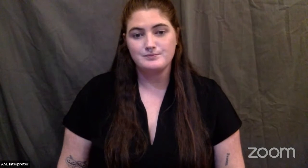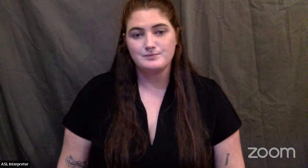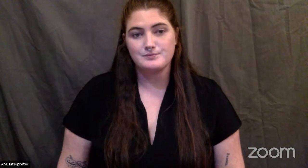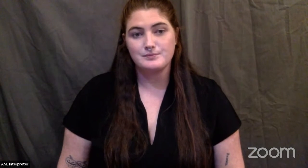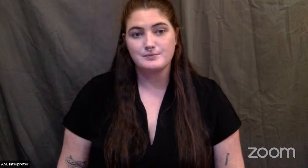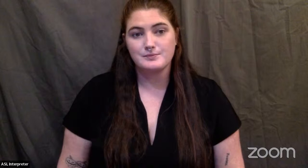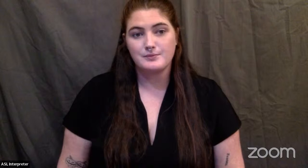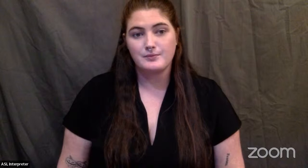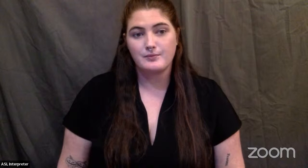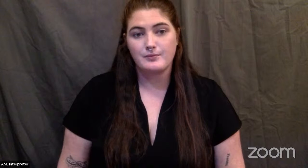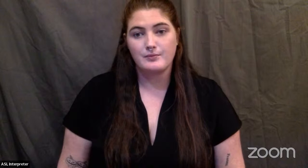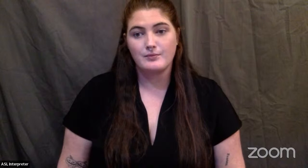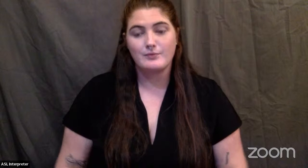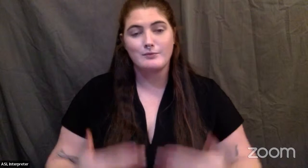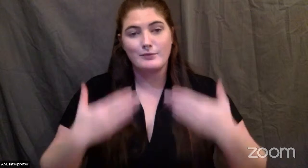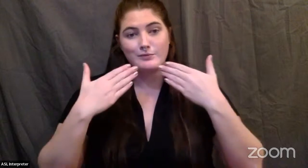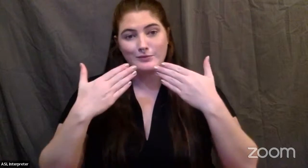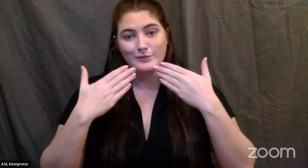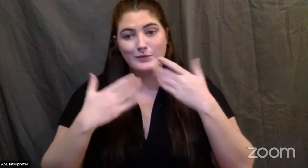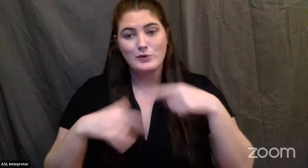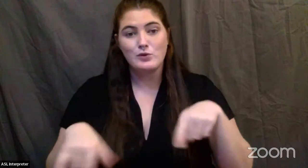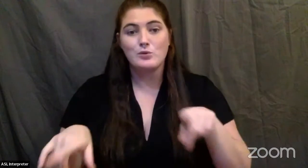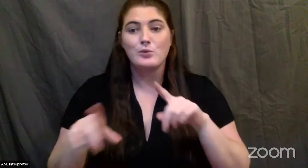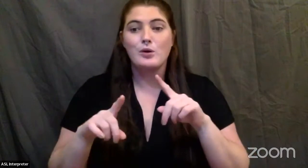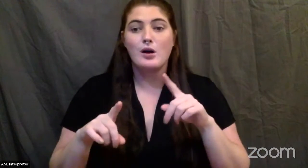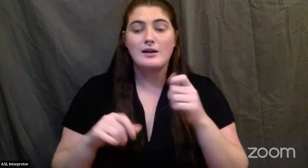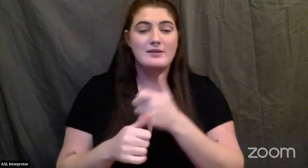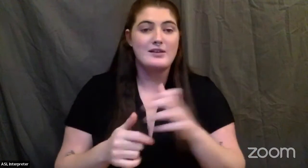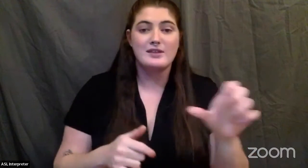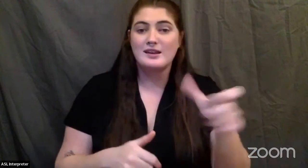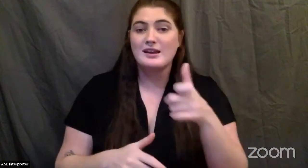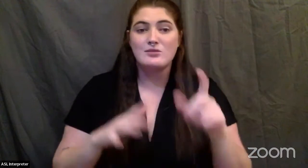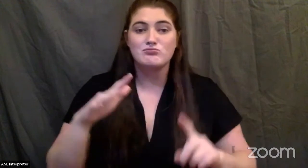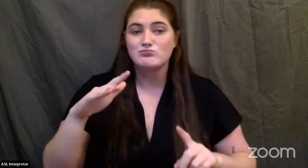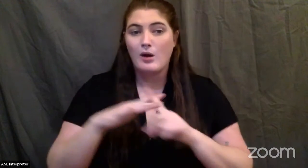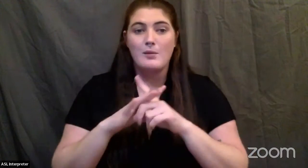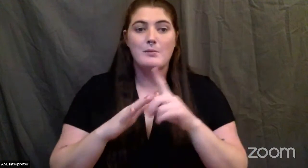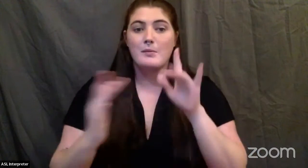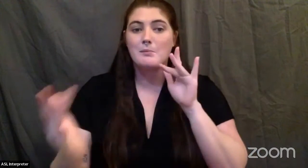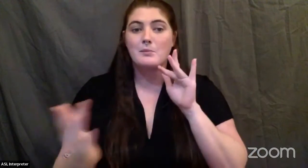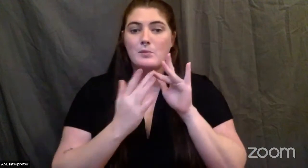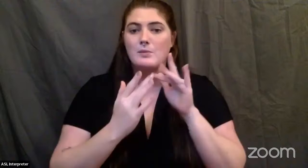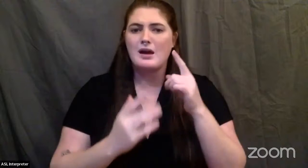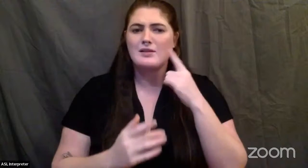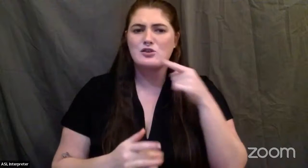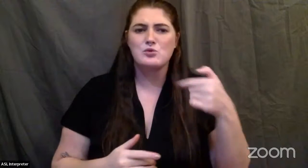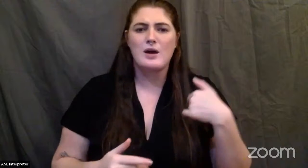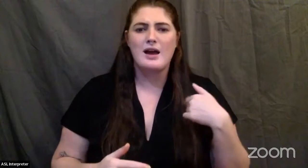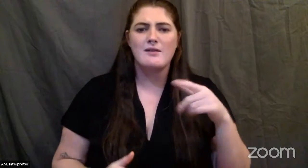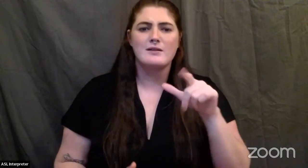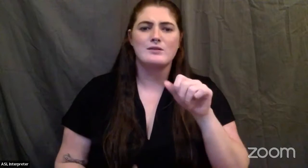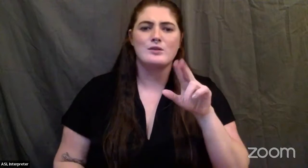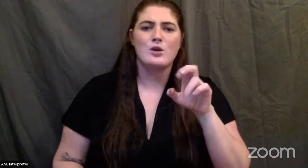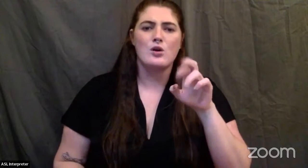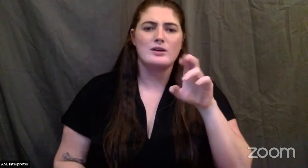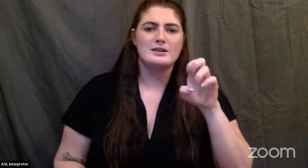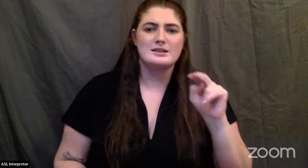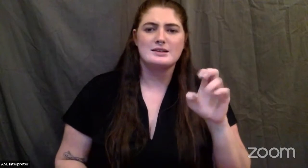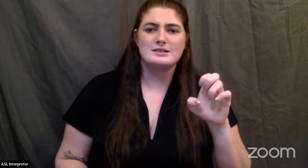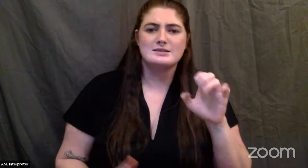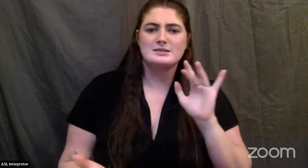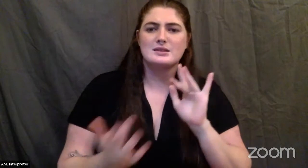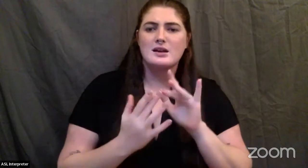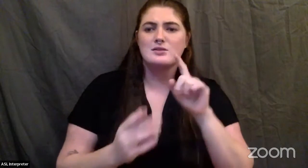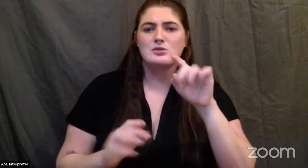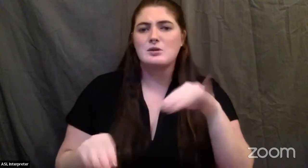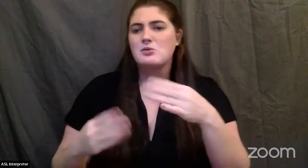Sure. Thank you, guys. Okay. If anything else comes up, reach out. I think you have Lawrence's contacts, and Lawrence, you can provide them with Nick